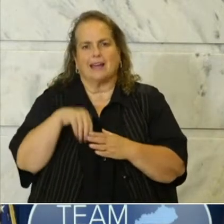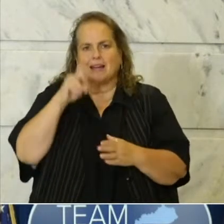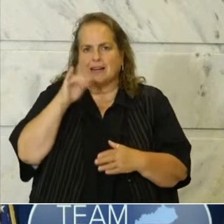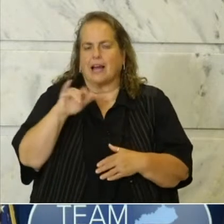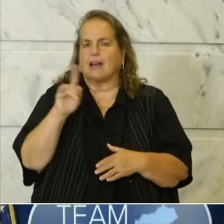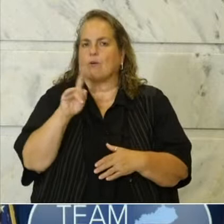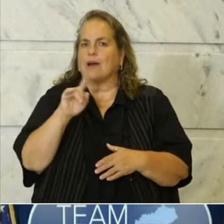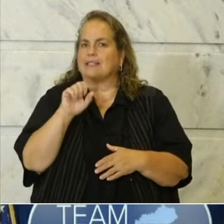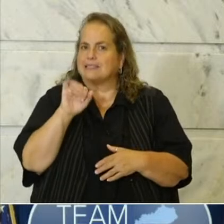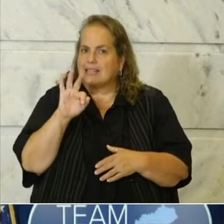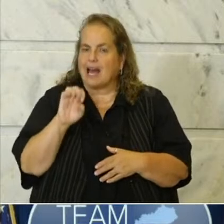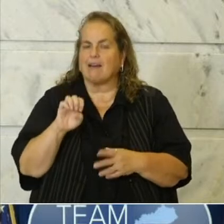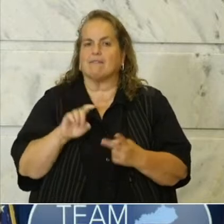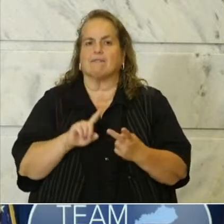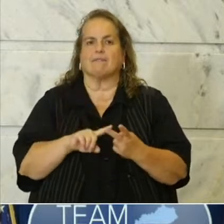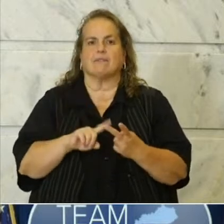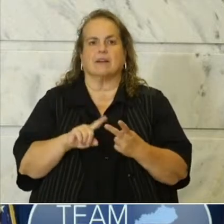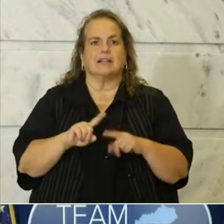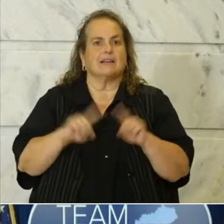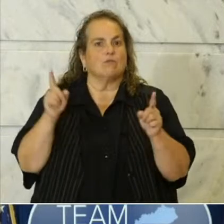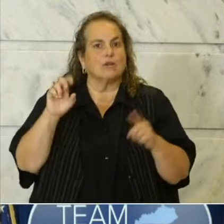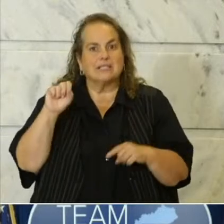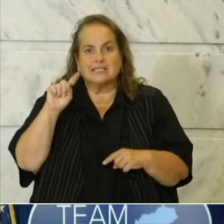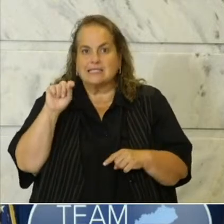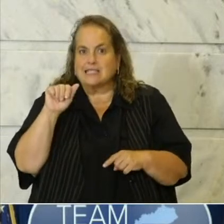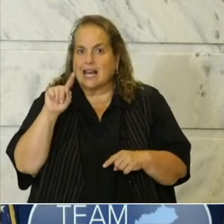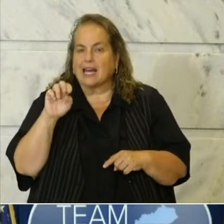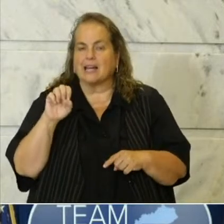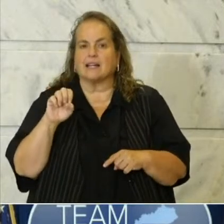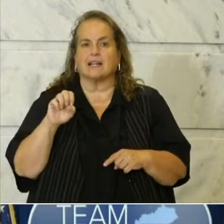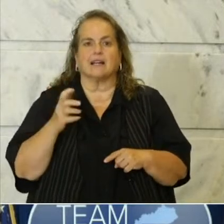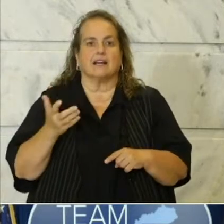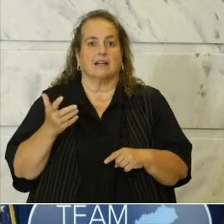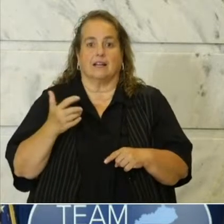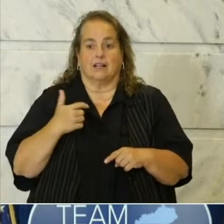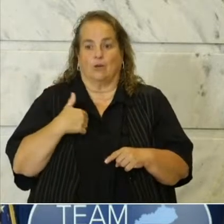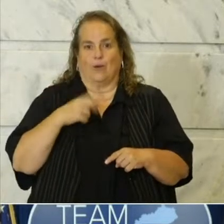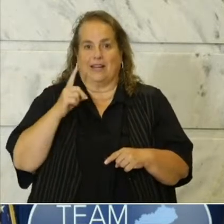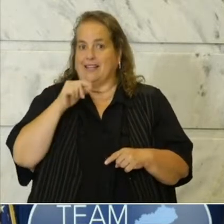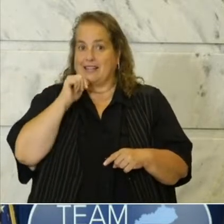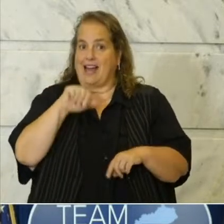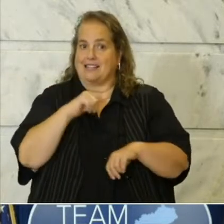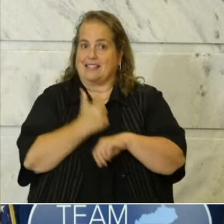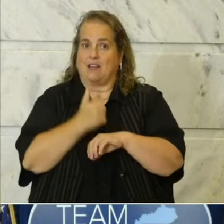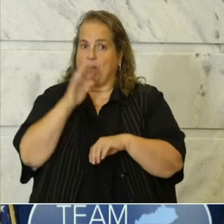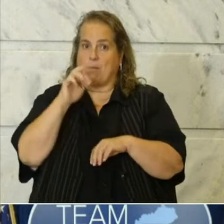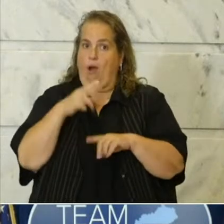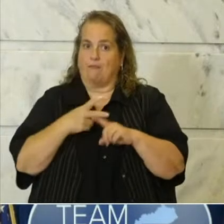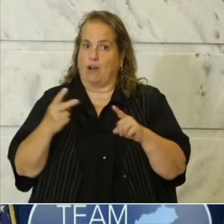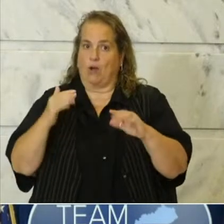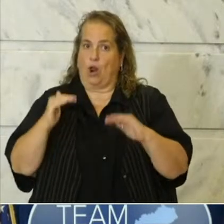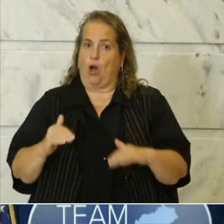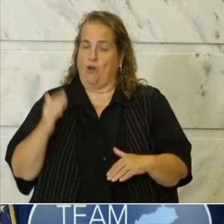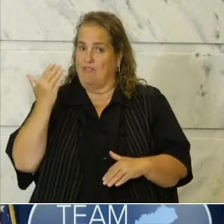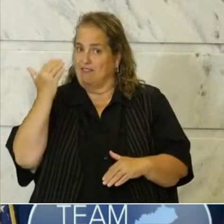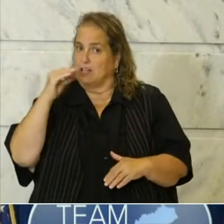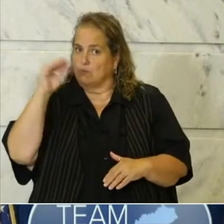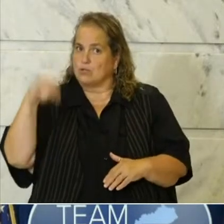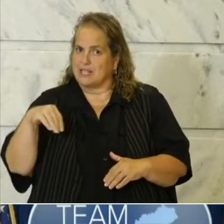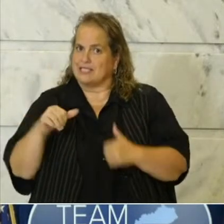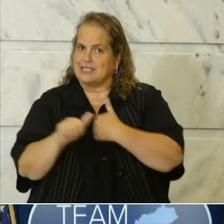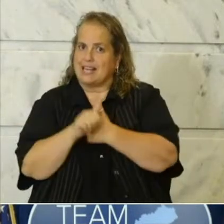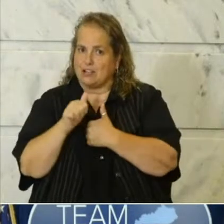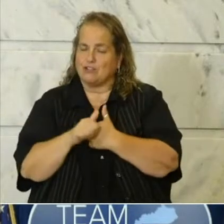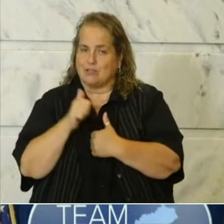safe, perhaps a different state, though we didn't set the bar very low. 15% is pretty dangerous. 10% is pretty